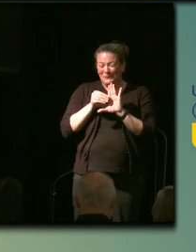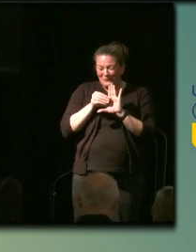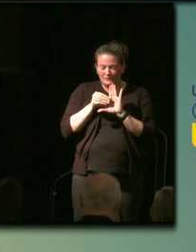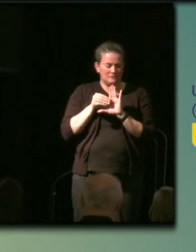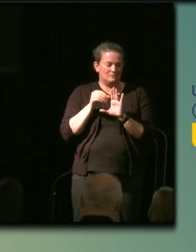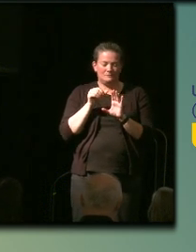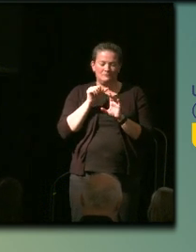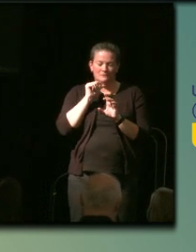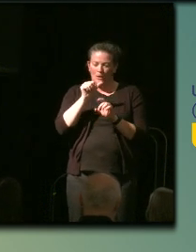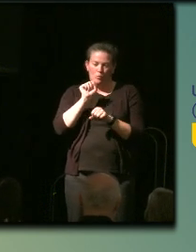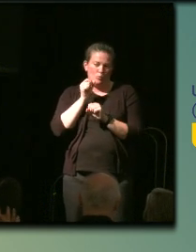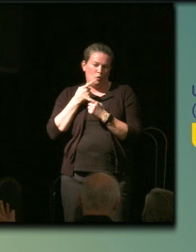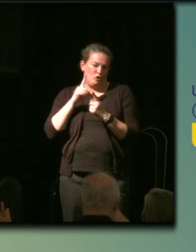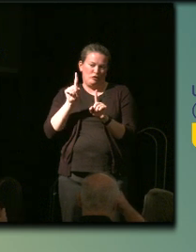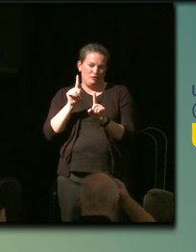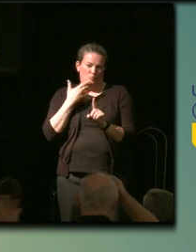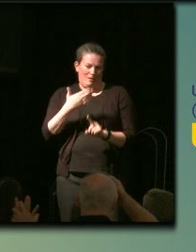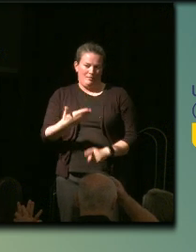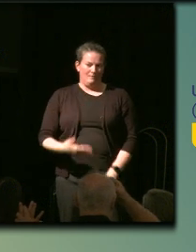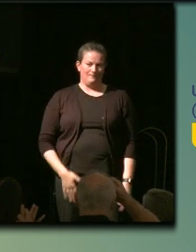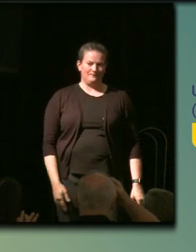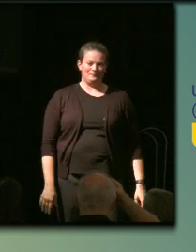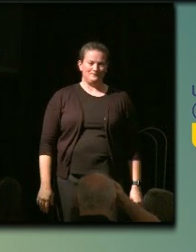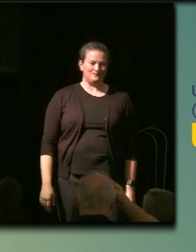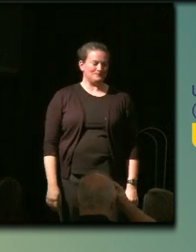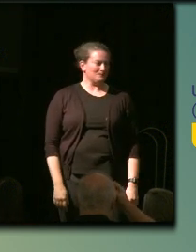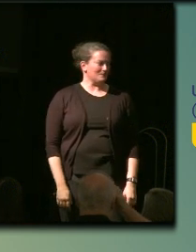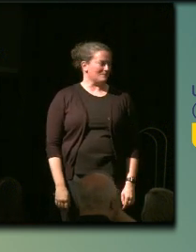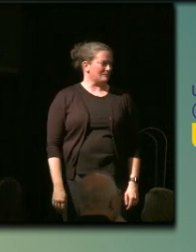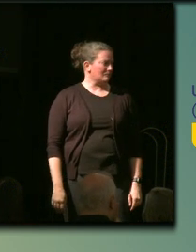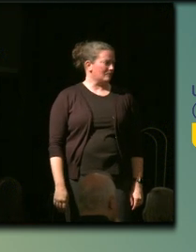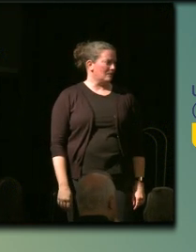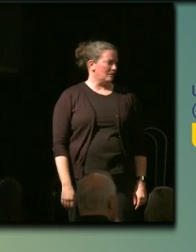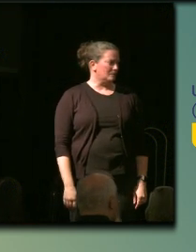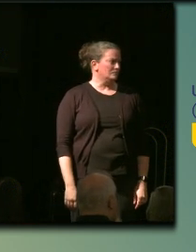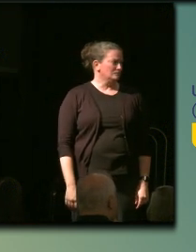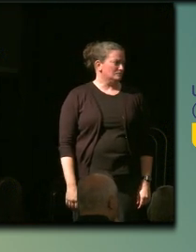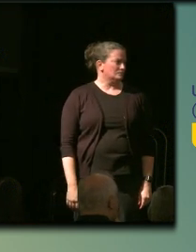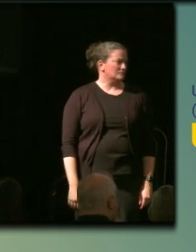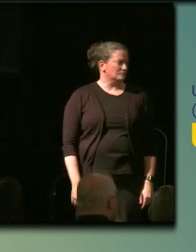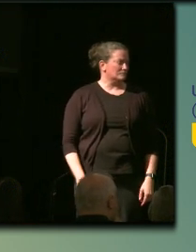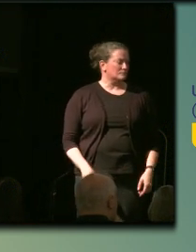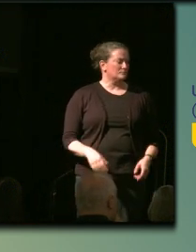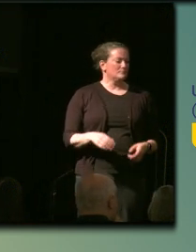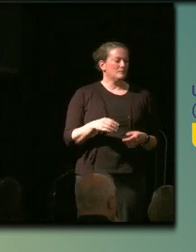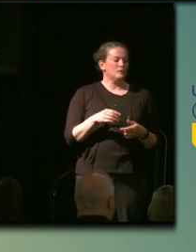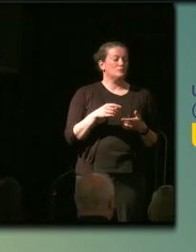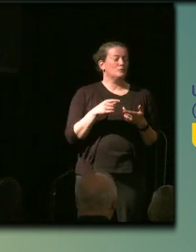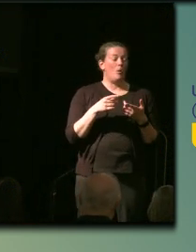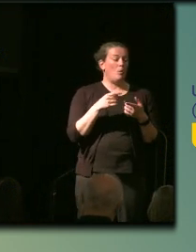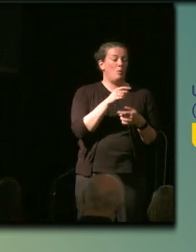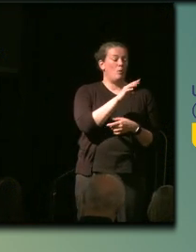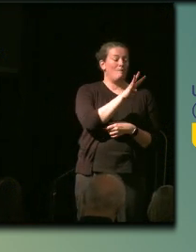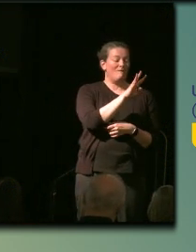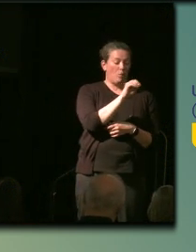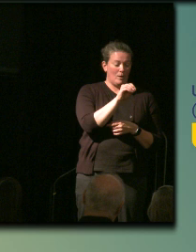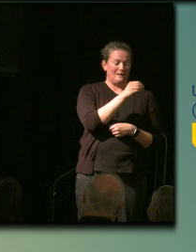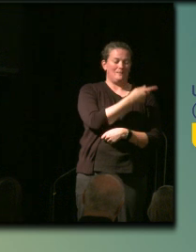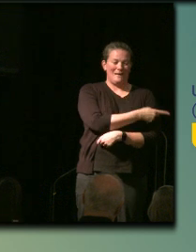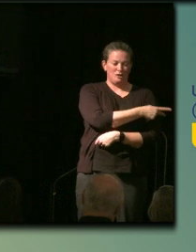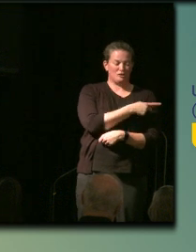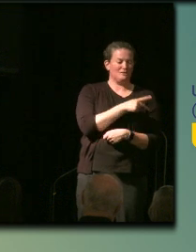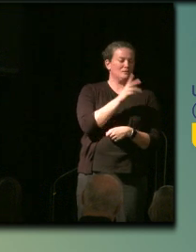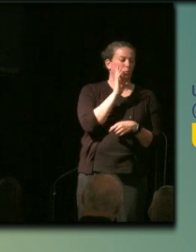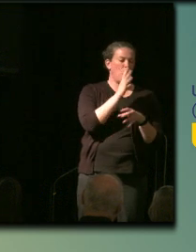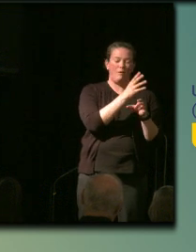So here's the design. 40 patients will get a 6 million cell dose, 40 patients will get an 8.8